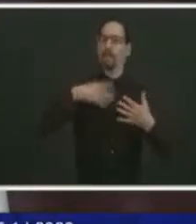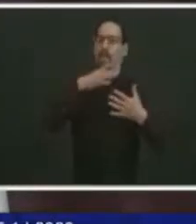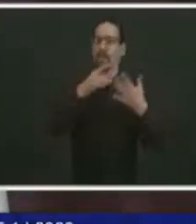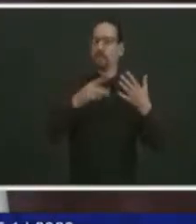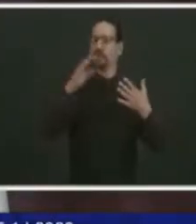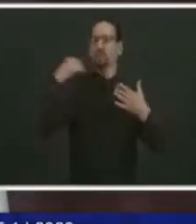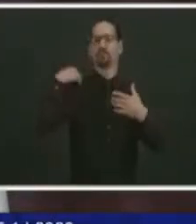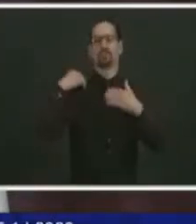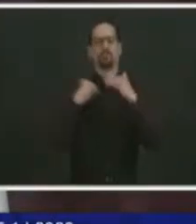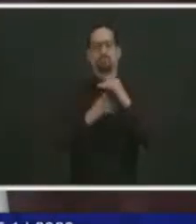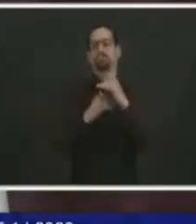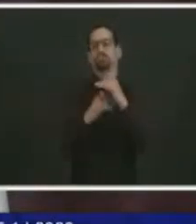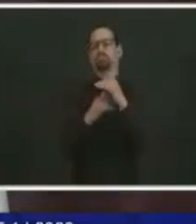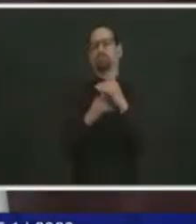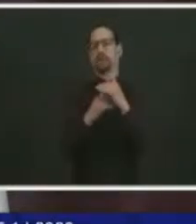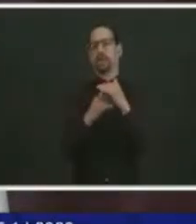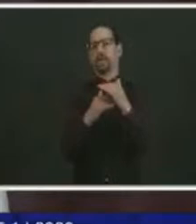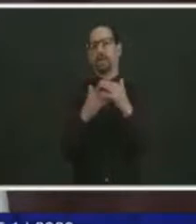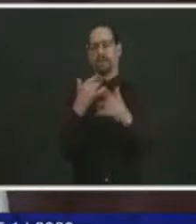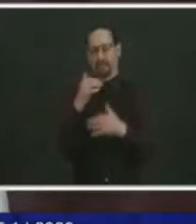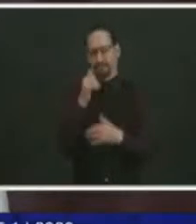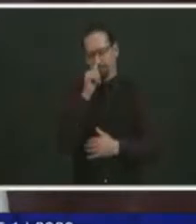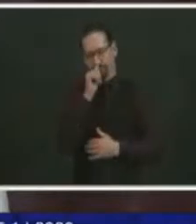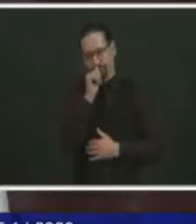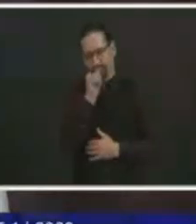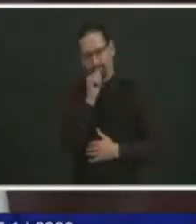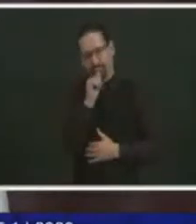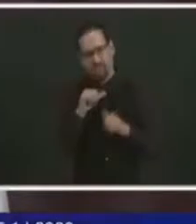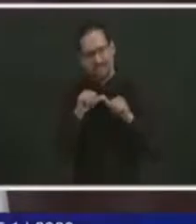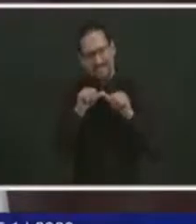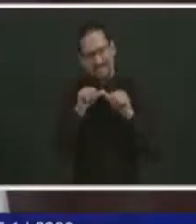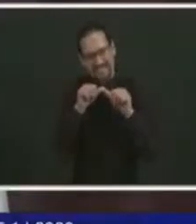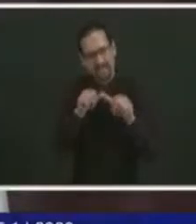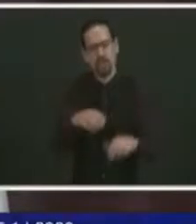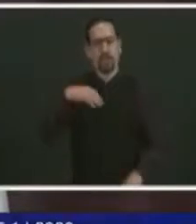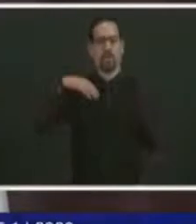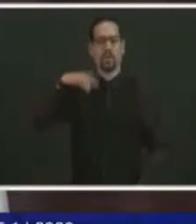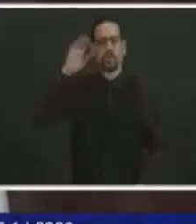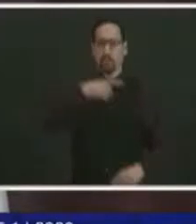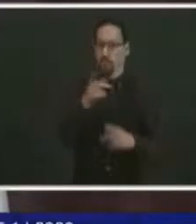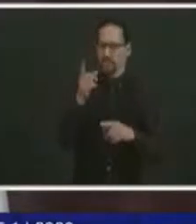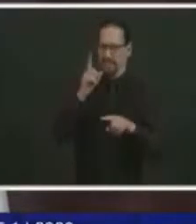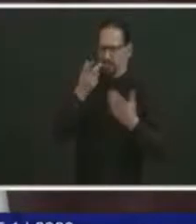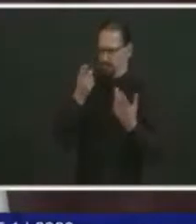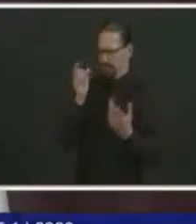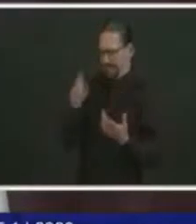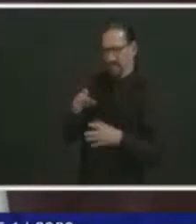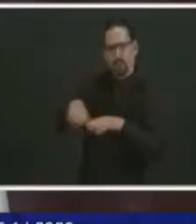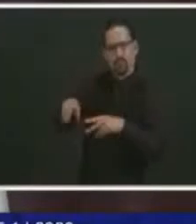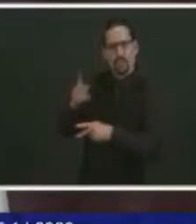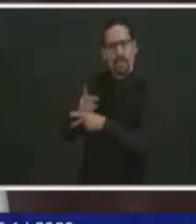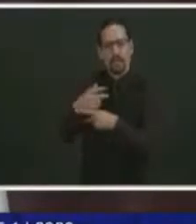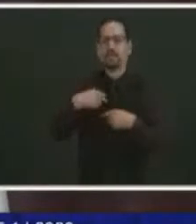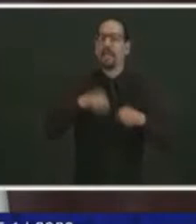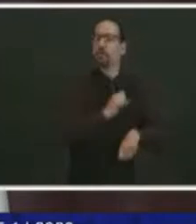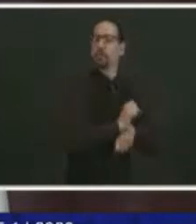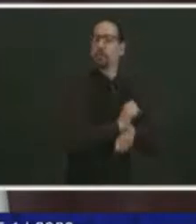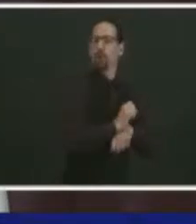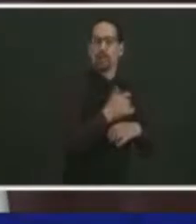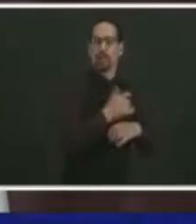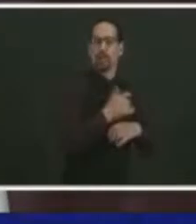we've gotten through it, it's been really tough, and I hear you, and that's why we're opening child care centers.